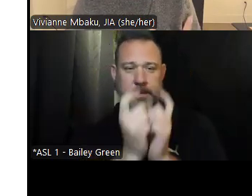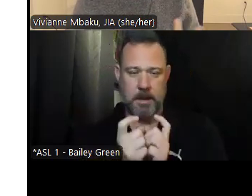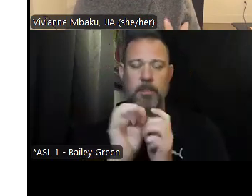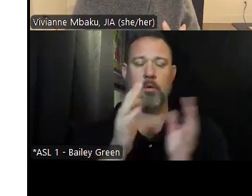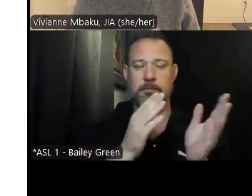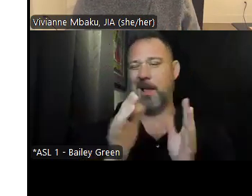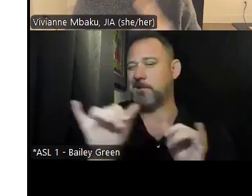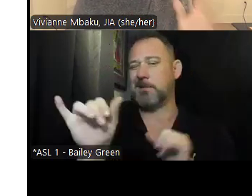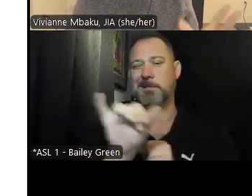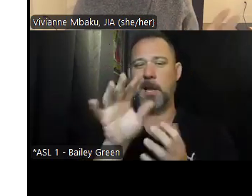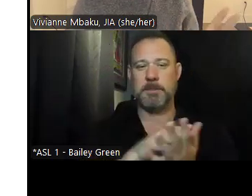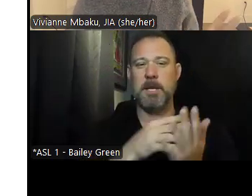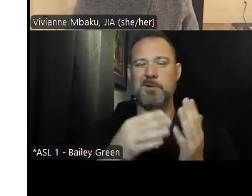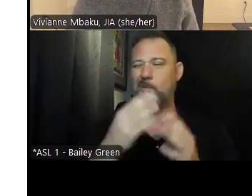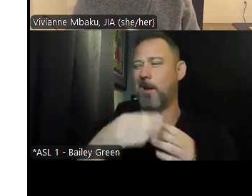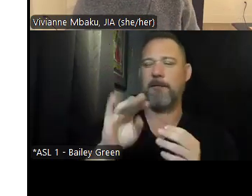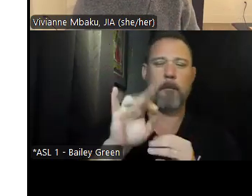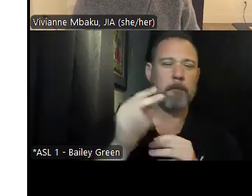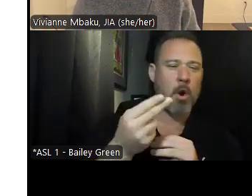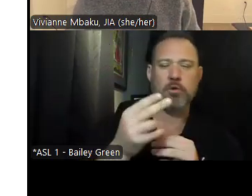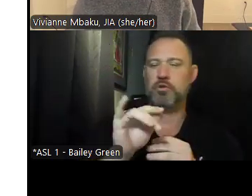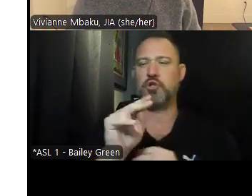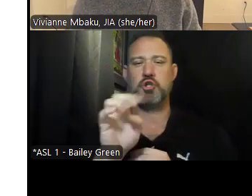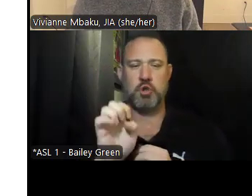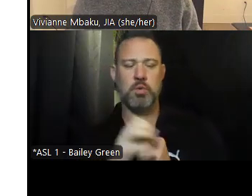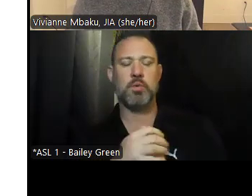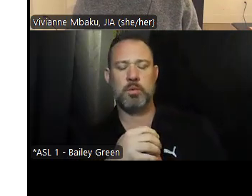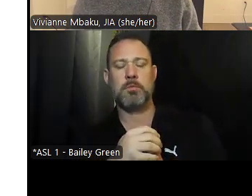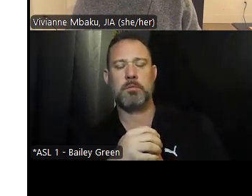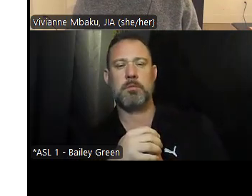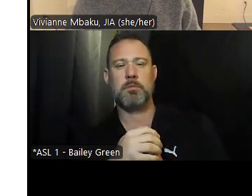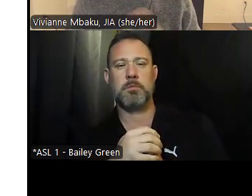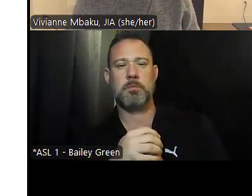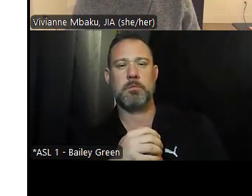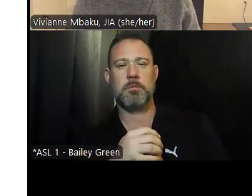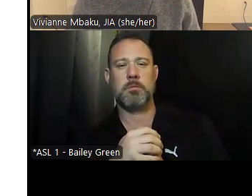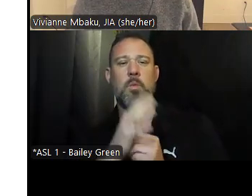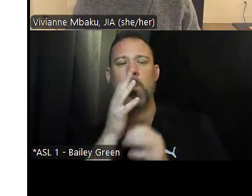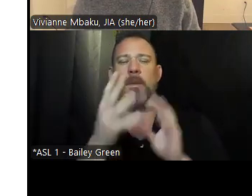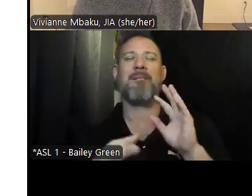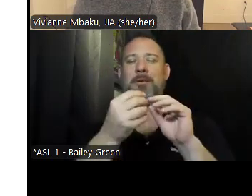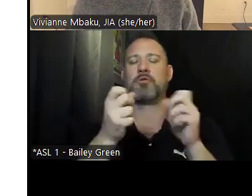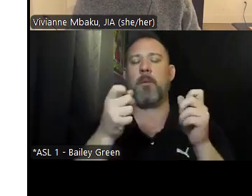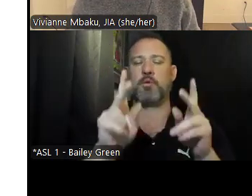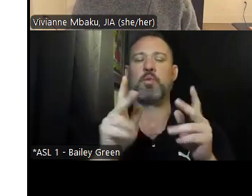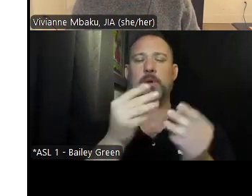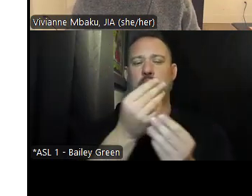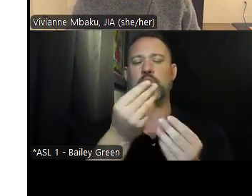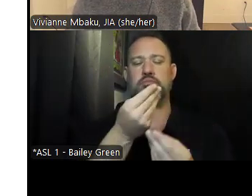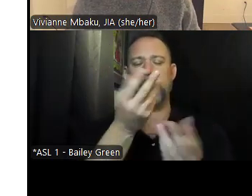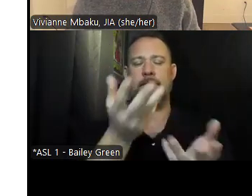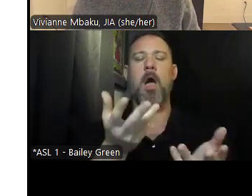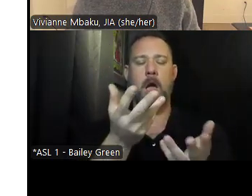same schedule, so end of March, end of June. And there will be additional opportunities to provide comment on